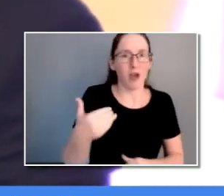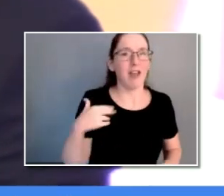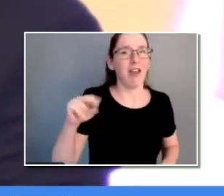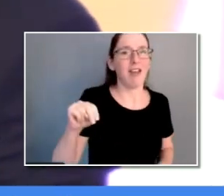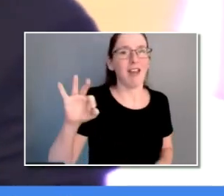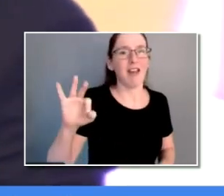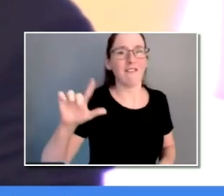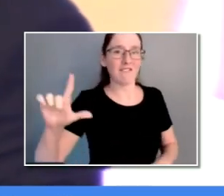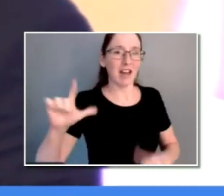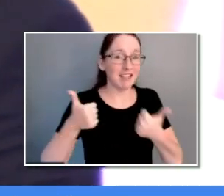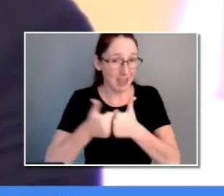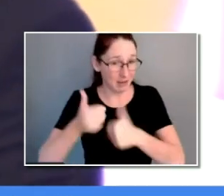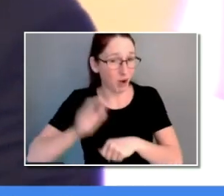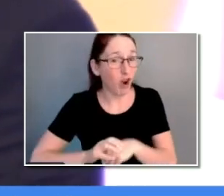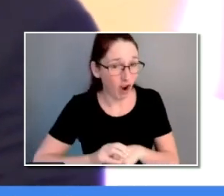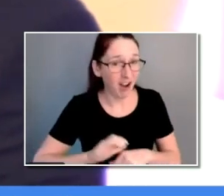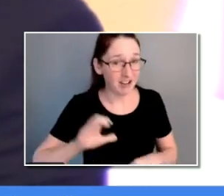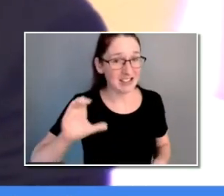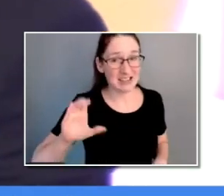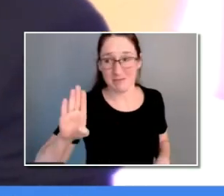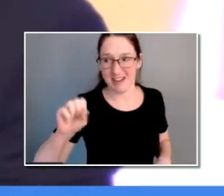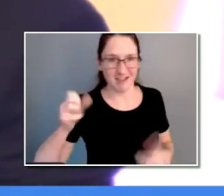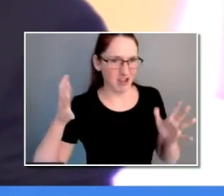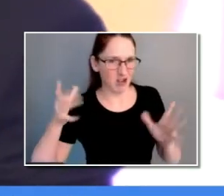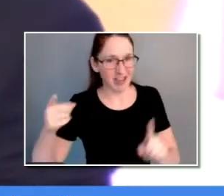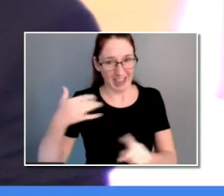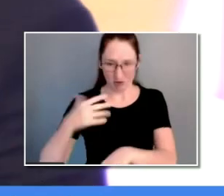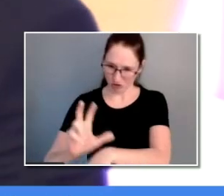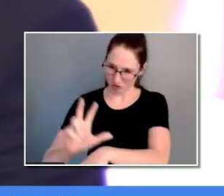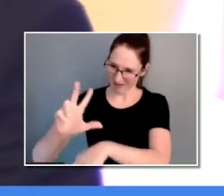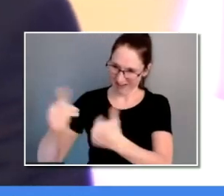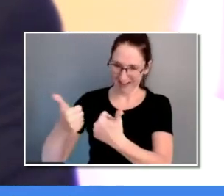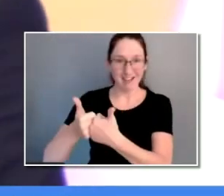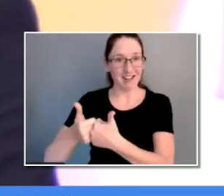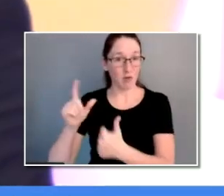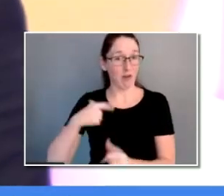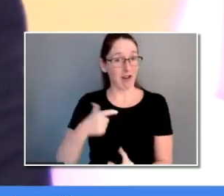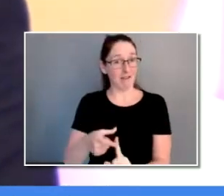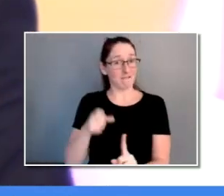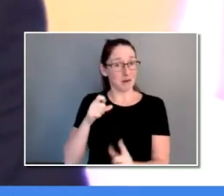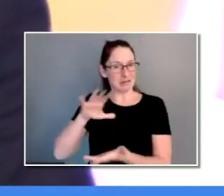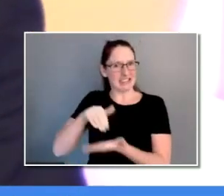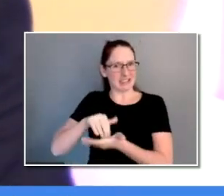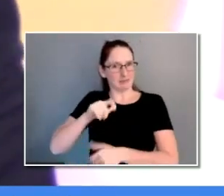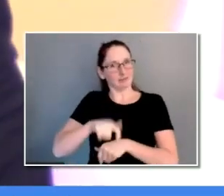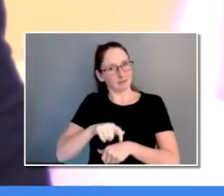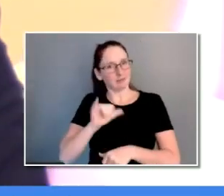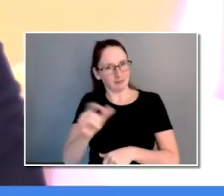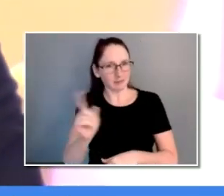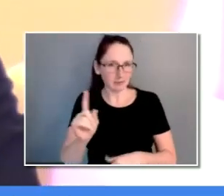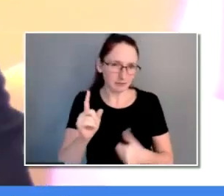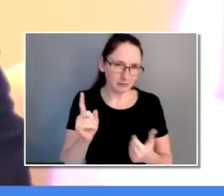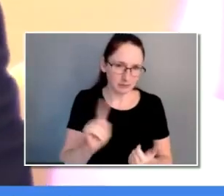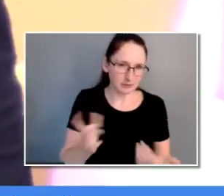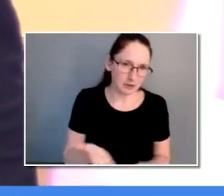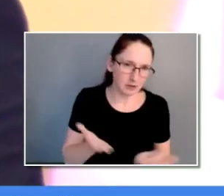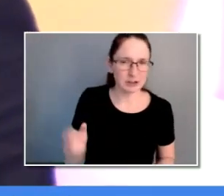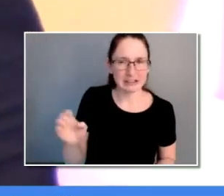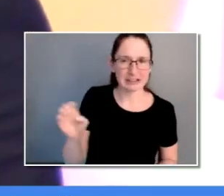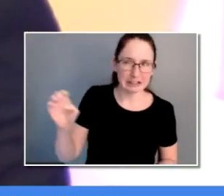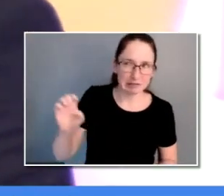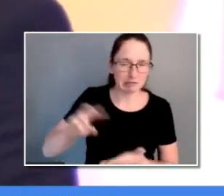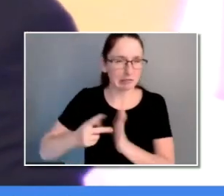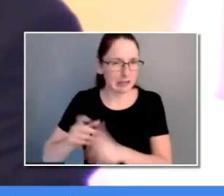on CBS, and they had the 3 o'clock game where I'm from in Central Time. Probably that's when it was out here too. Eastern, it would have been